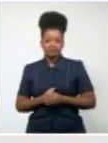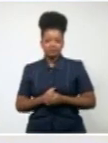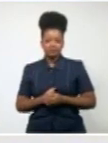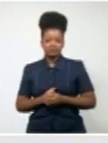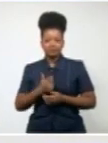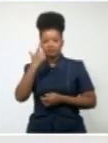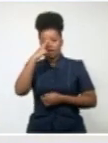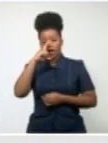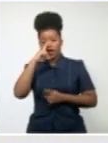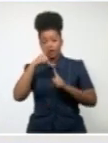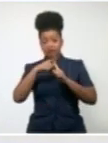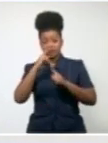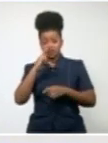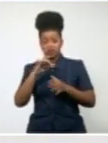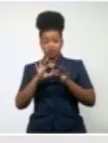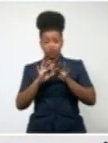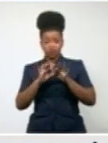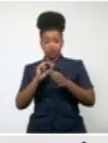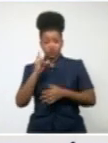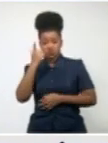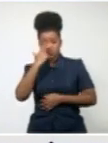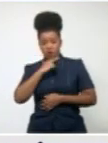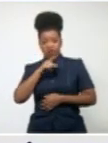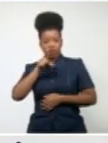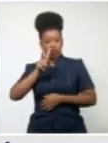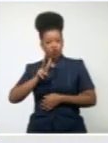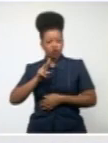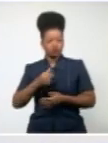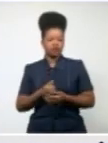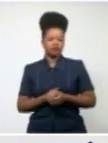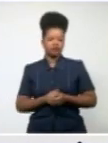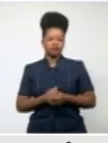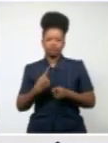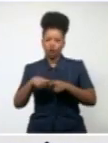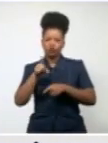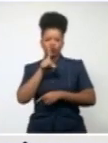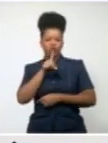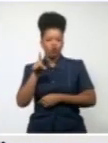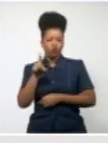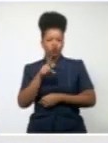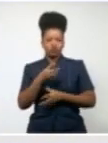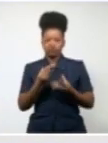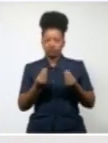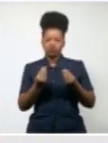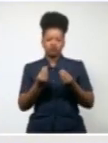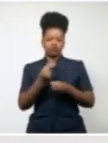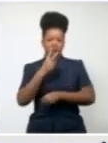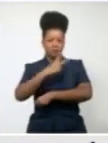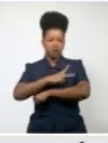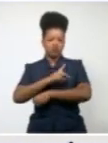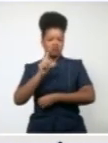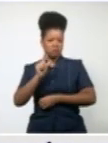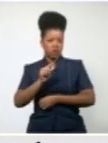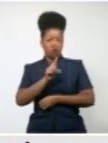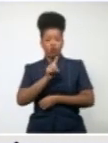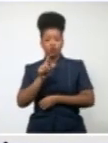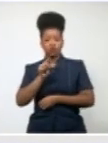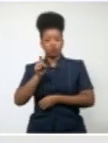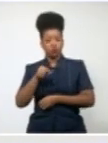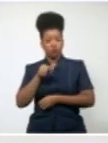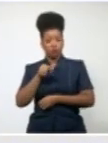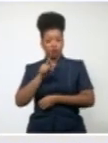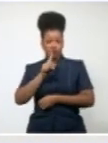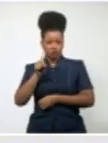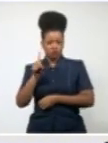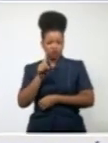Antigua and Barbuda with a rate of 12, Bahamas with 11, and St.